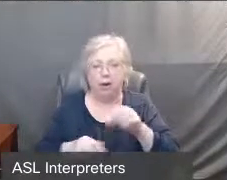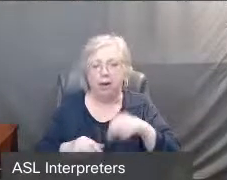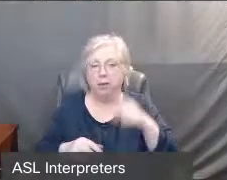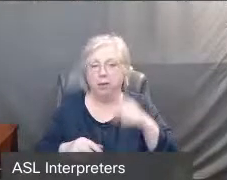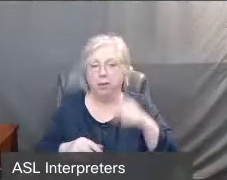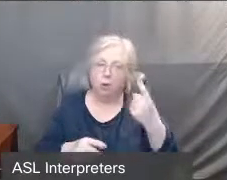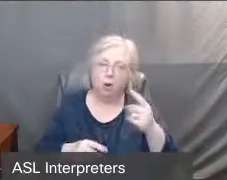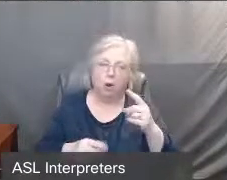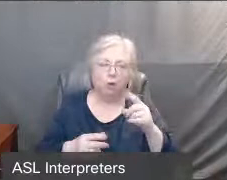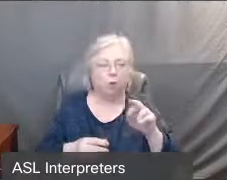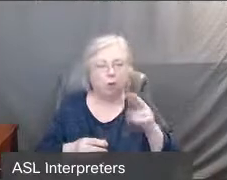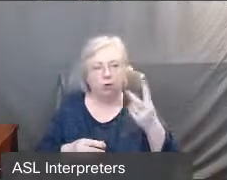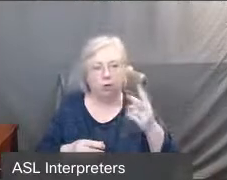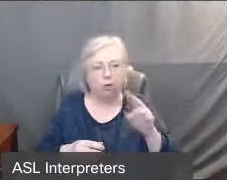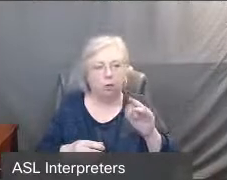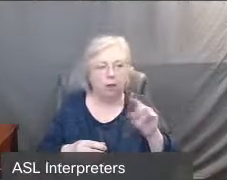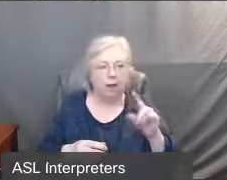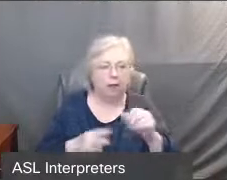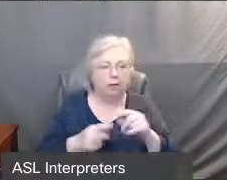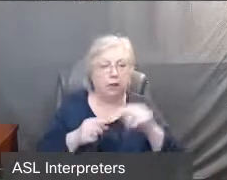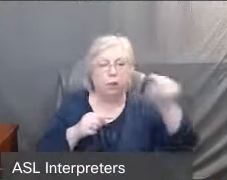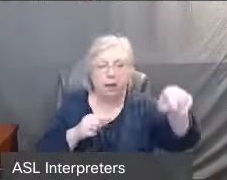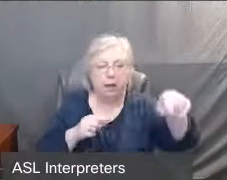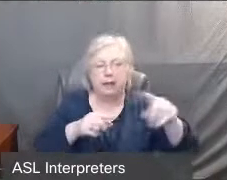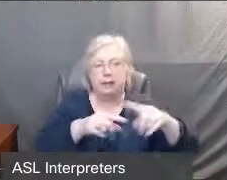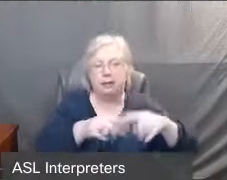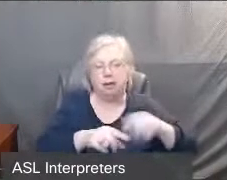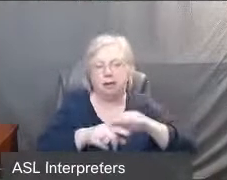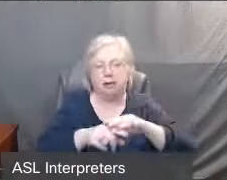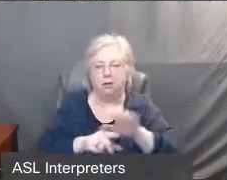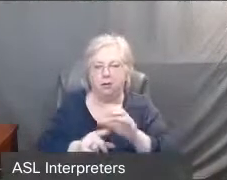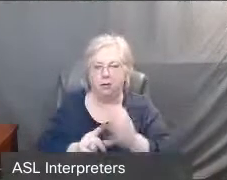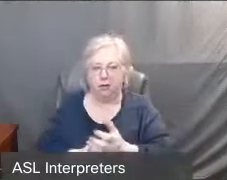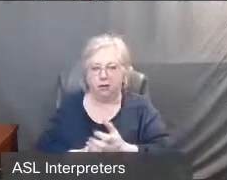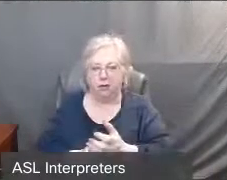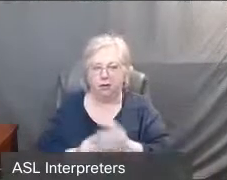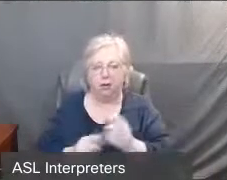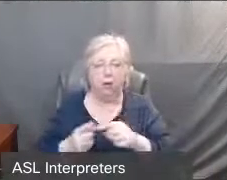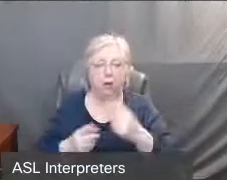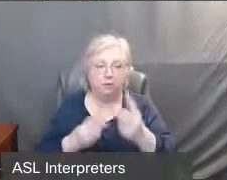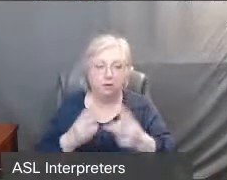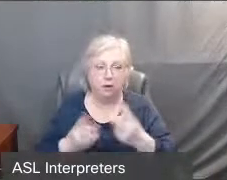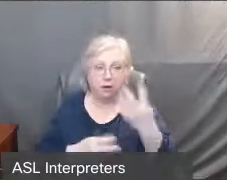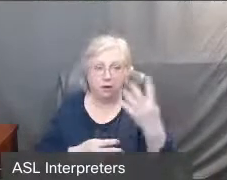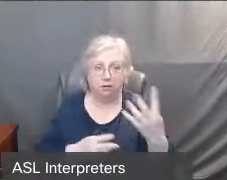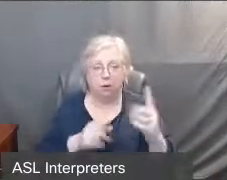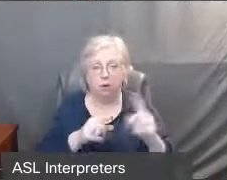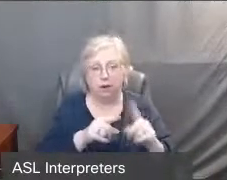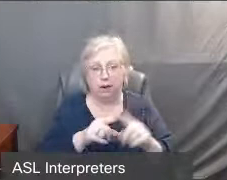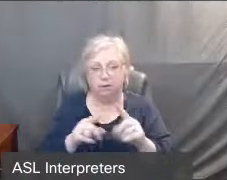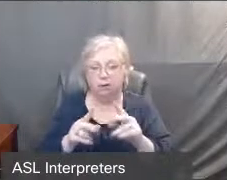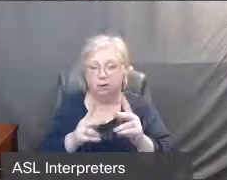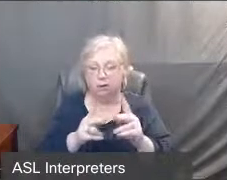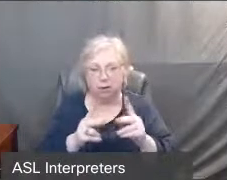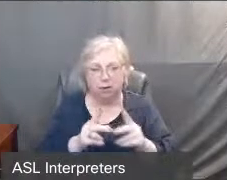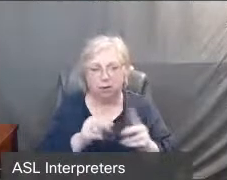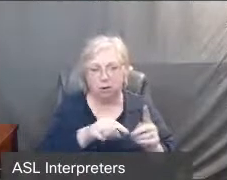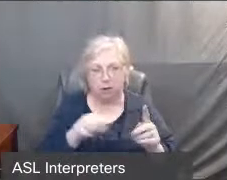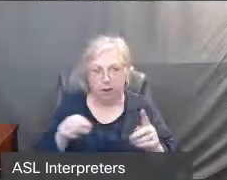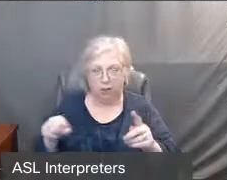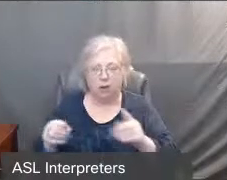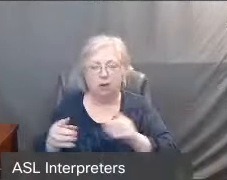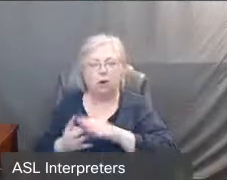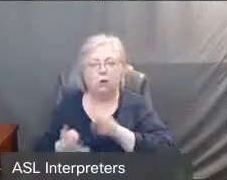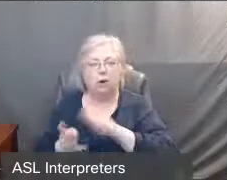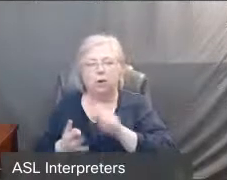away, depending on circumstances. My personal observation when visiting the 4 locations referenced previously that dog barking could be